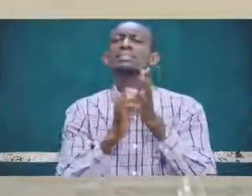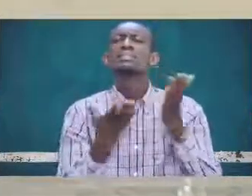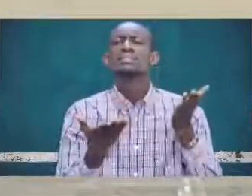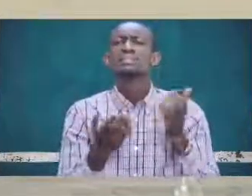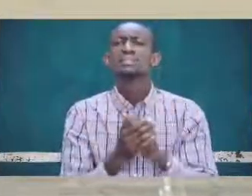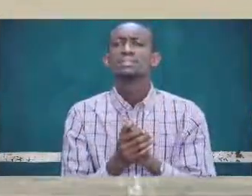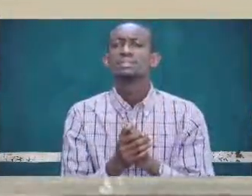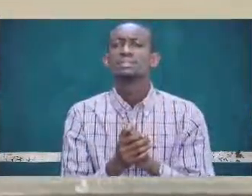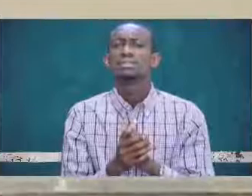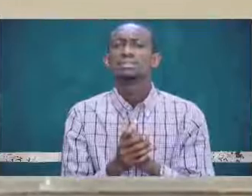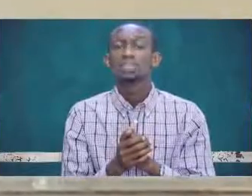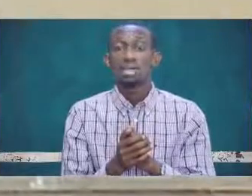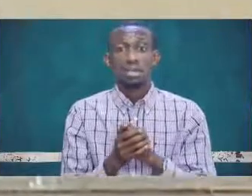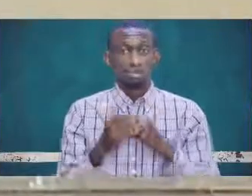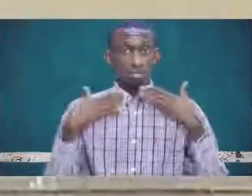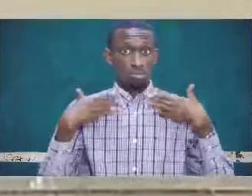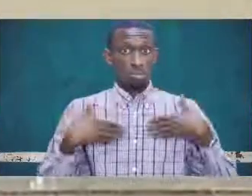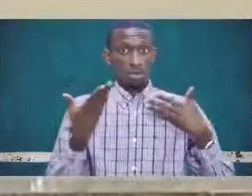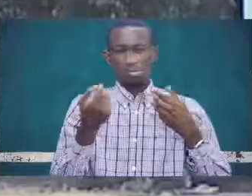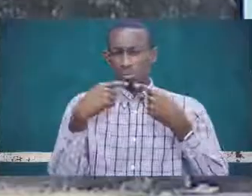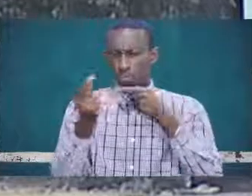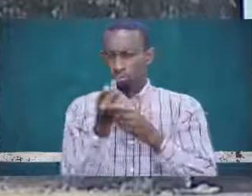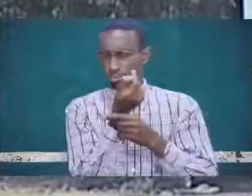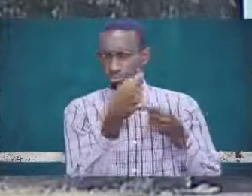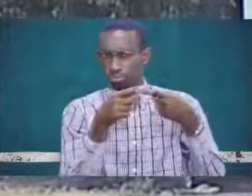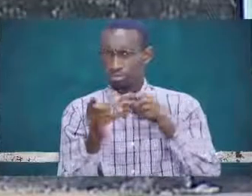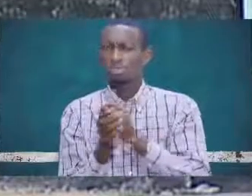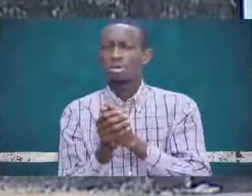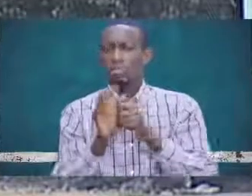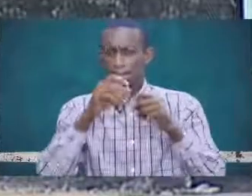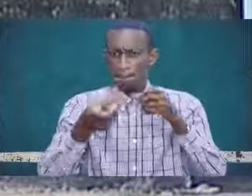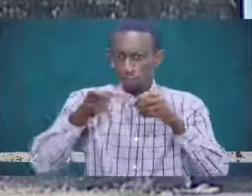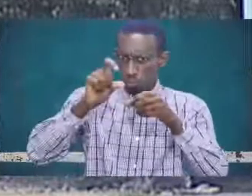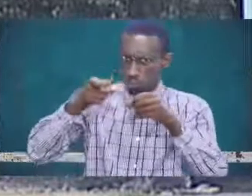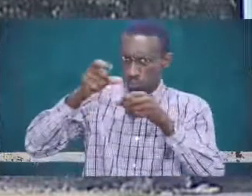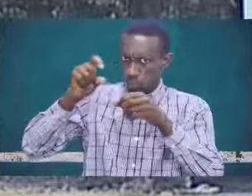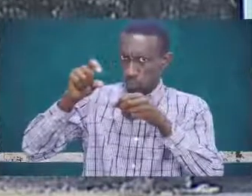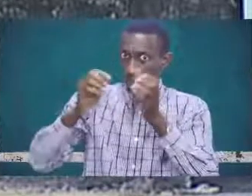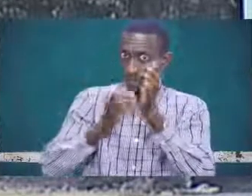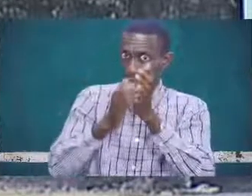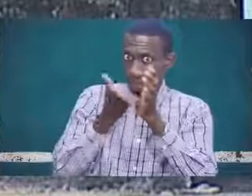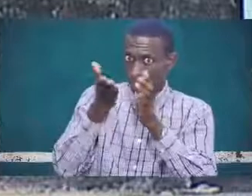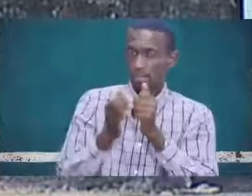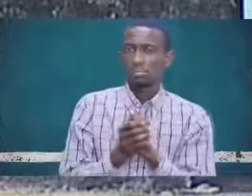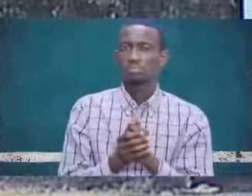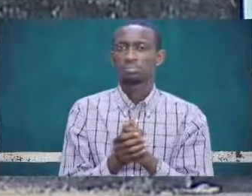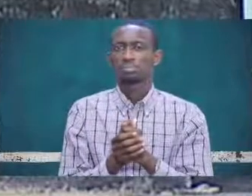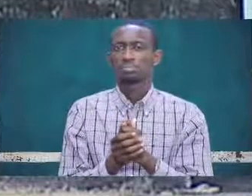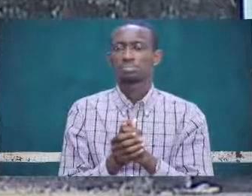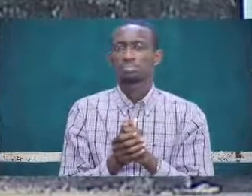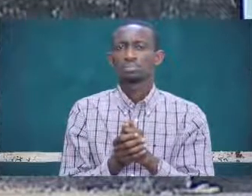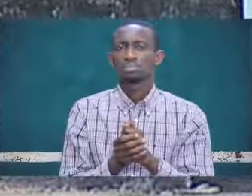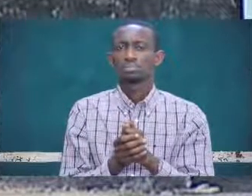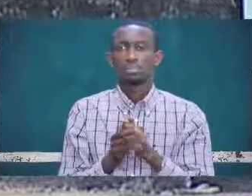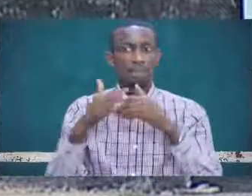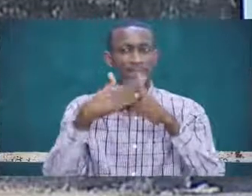that normally stimulates the production of gastric juice. Let's talk about some of the hormones that are involved that stimulates the production of